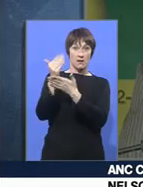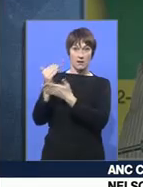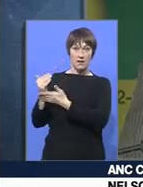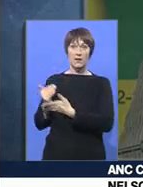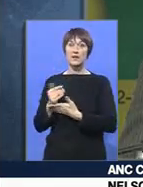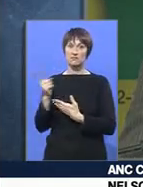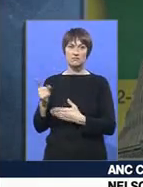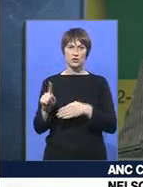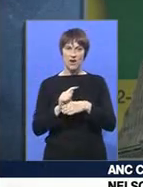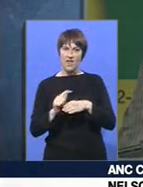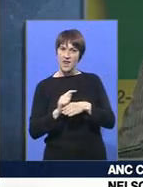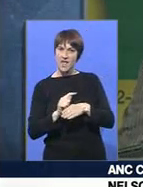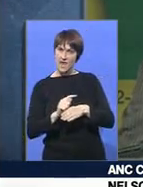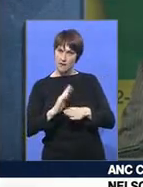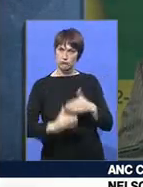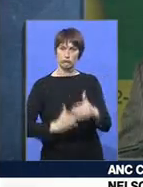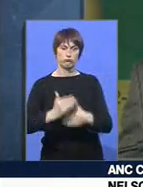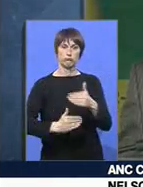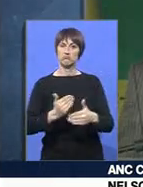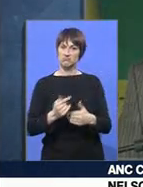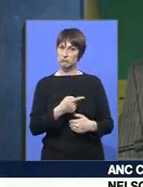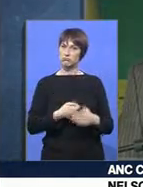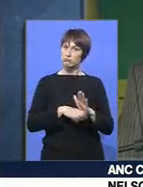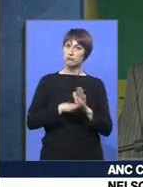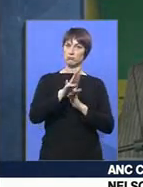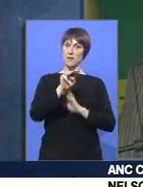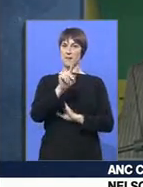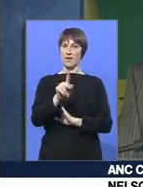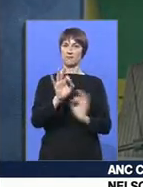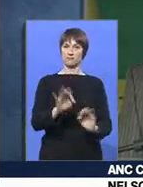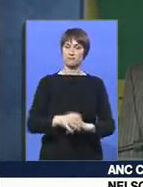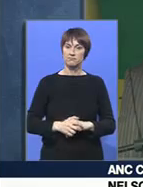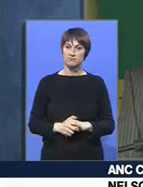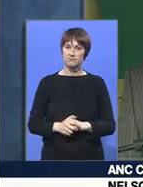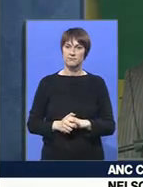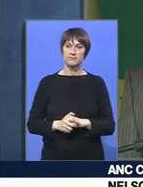training for combatants of MK.